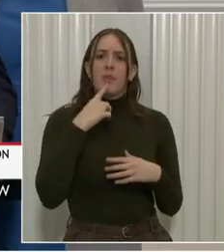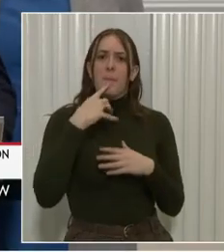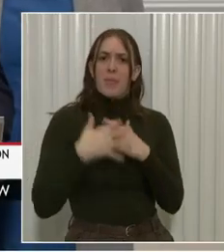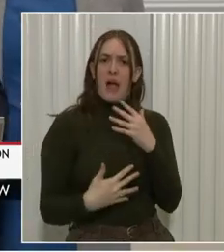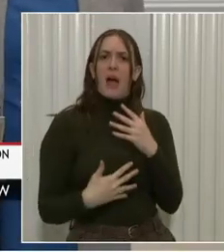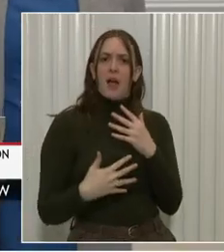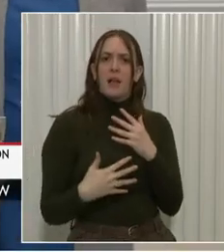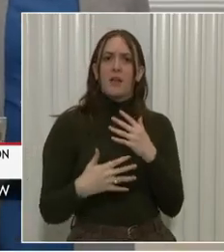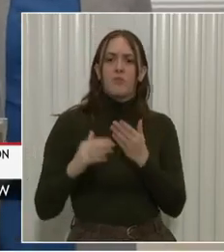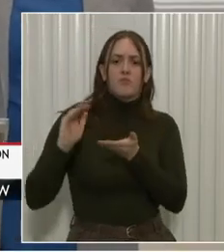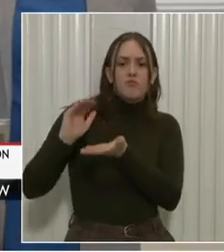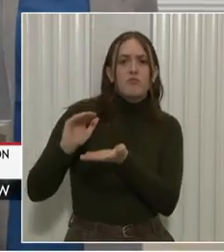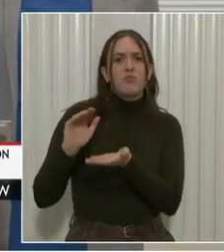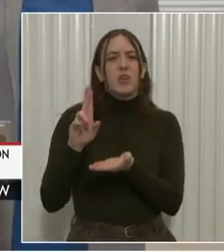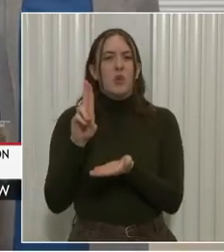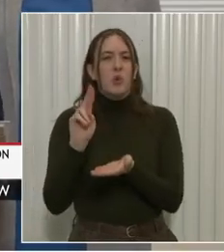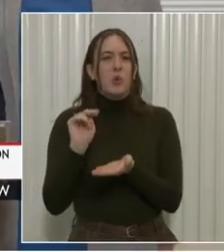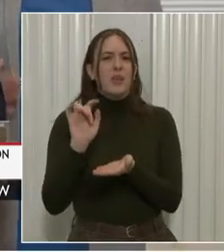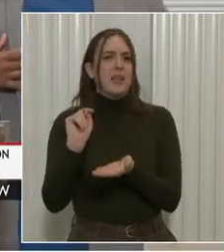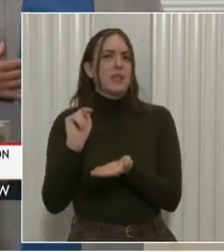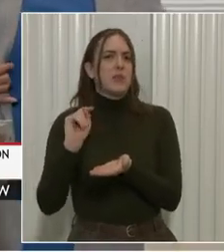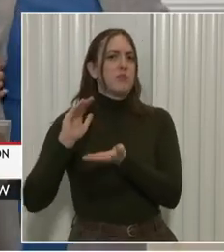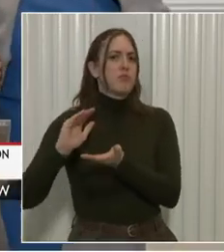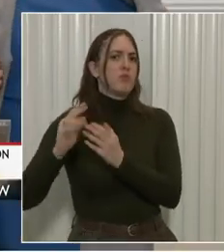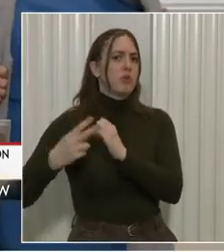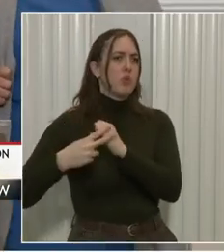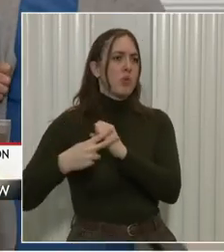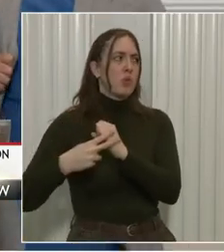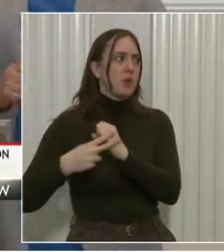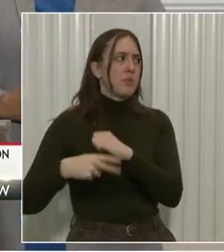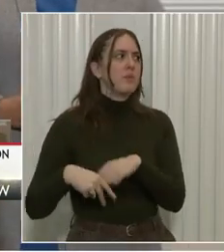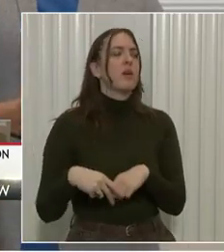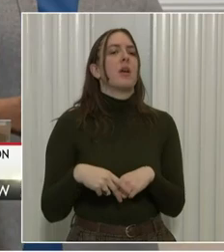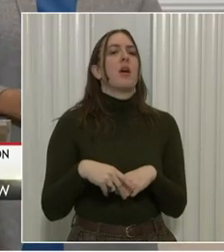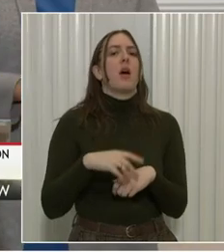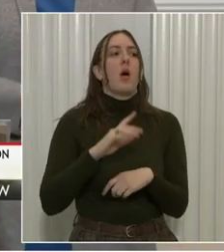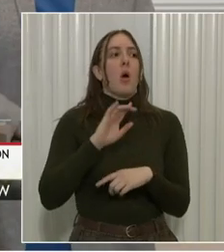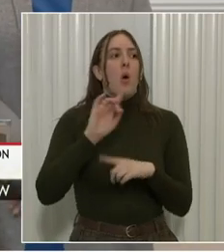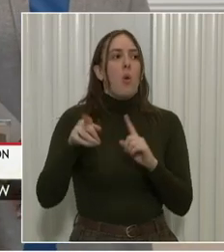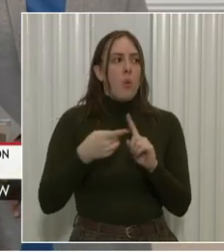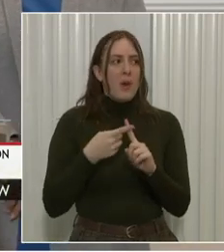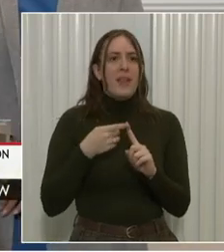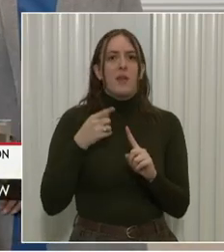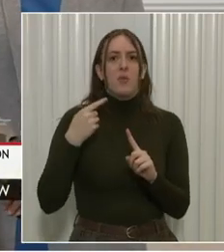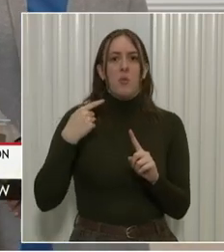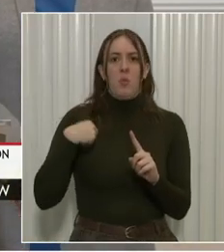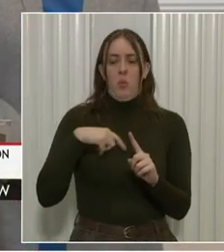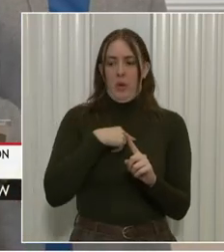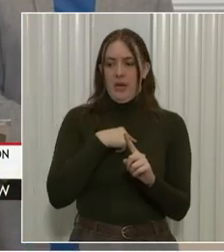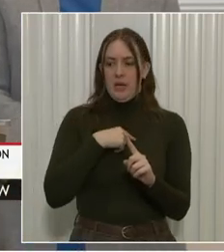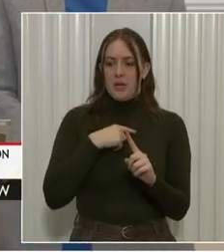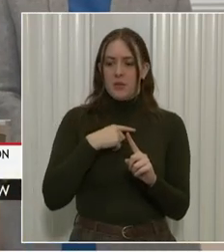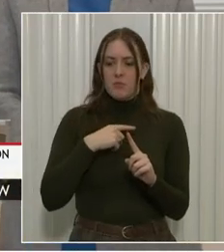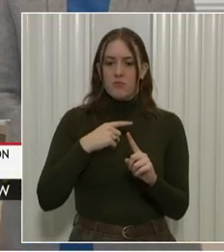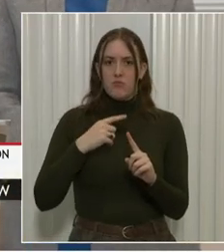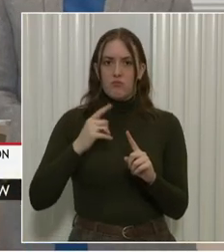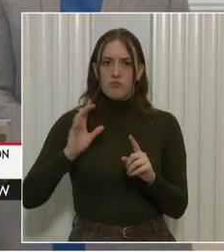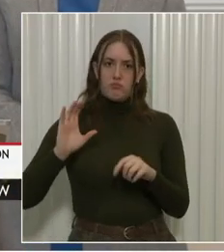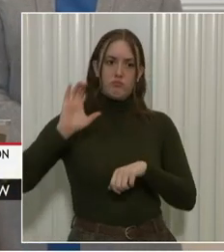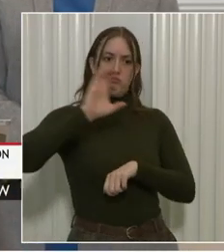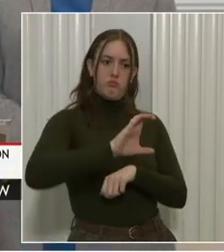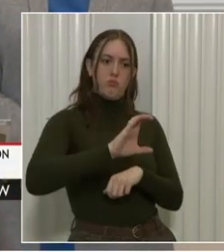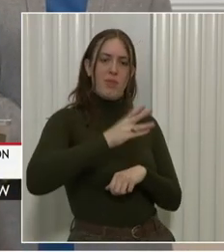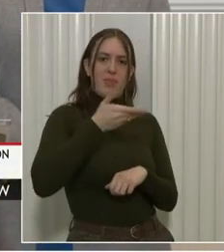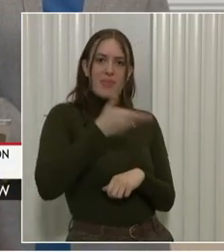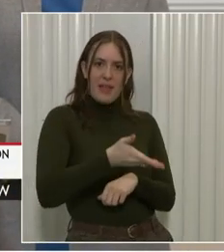units, pardon me, once they're on board an ambulance, for example, are you facing this is